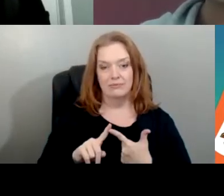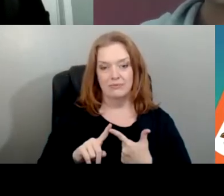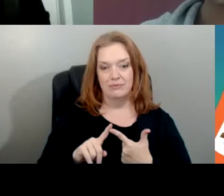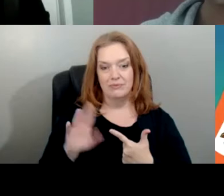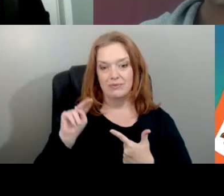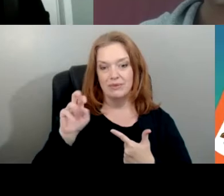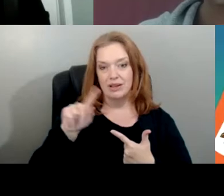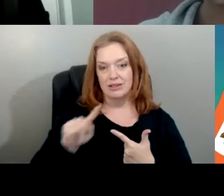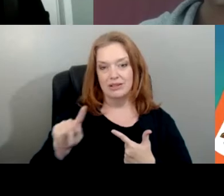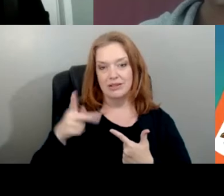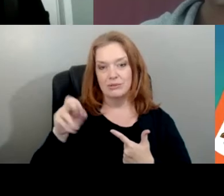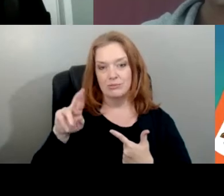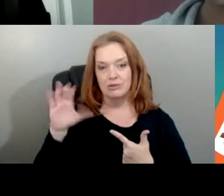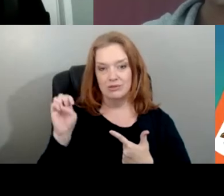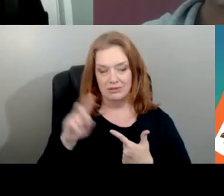the Nez Perce Tribe,